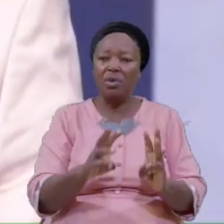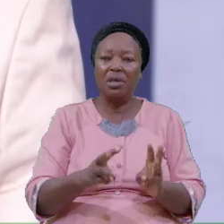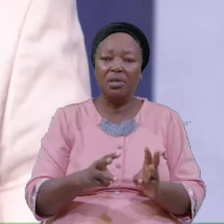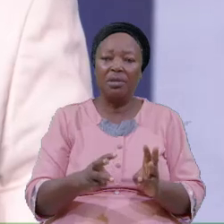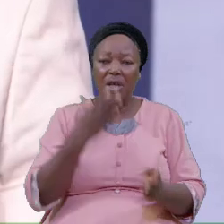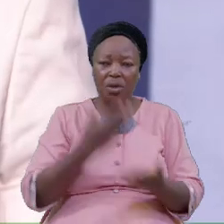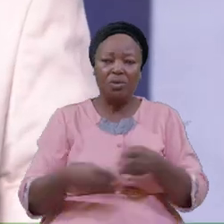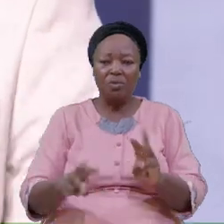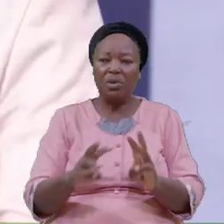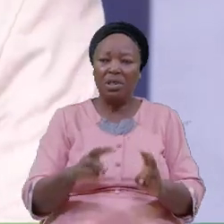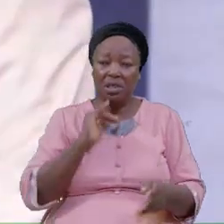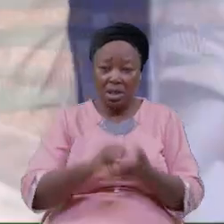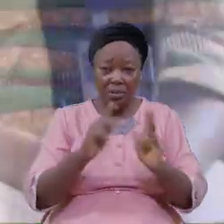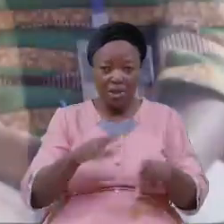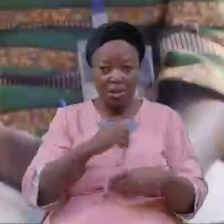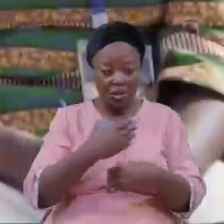all.